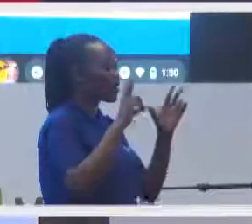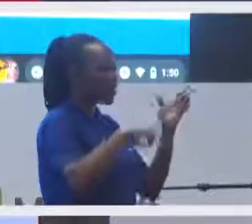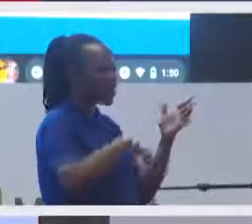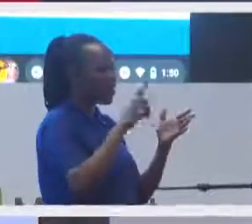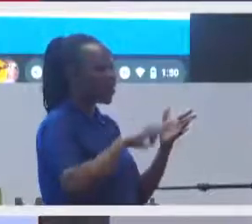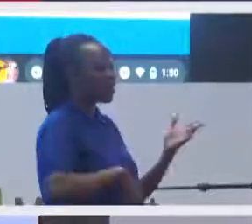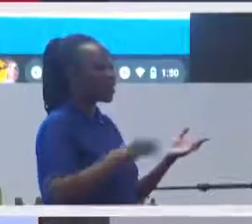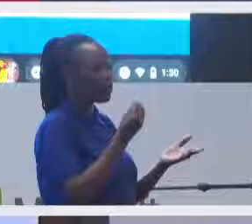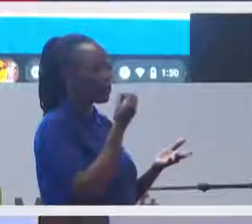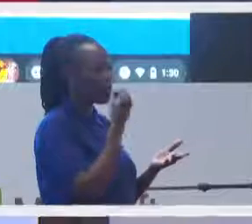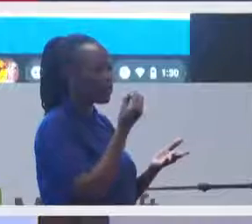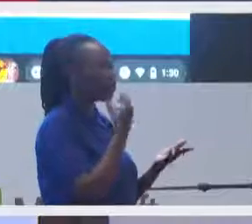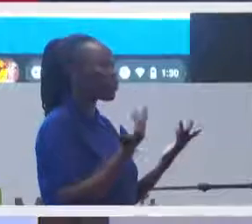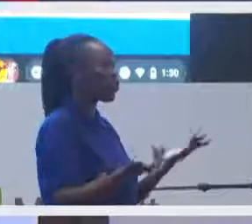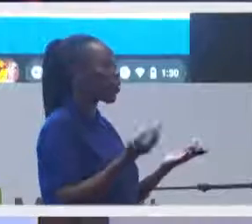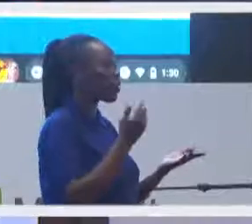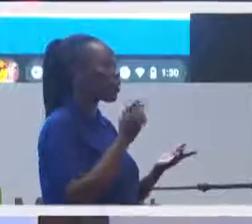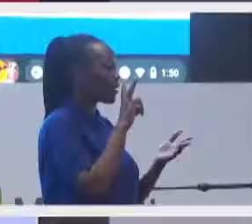currency, and read text for you.